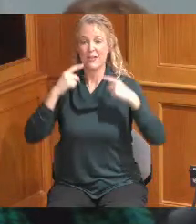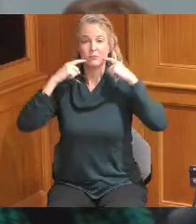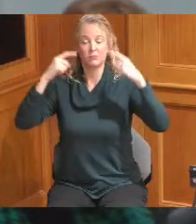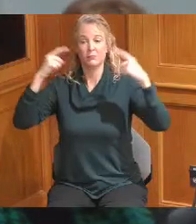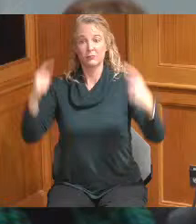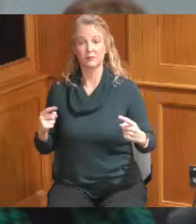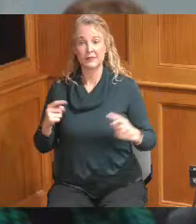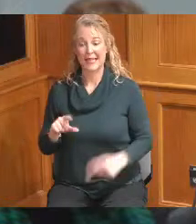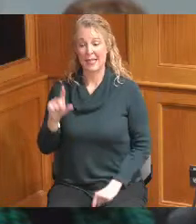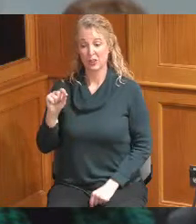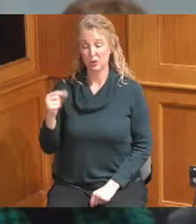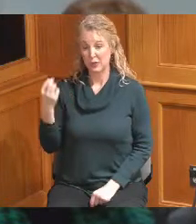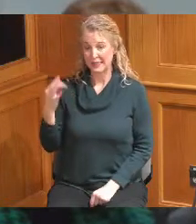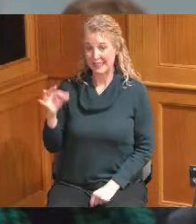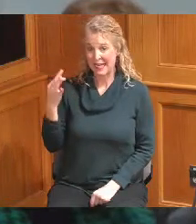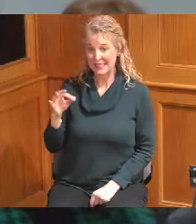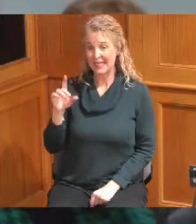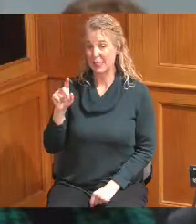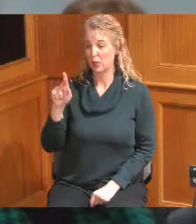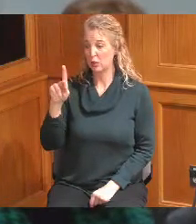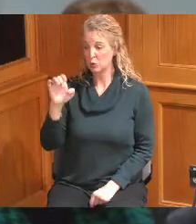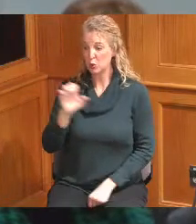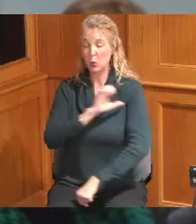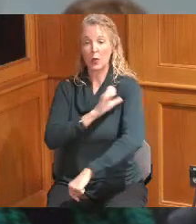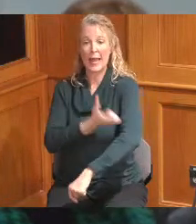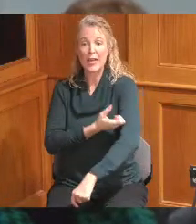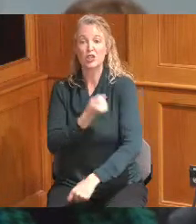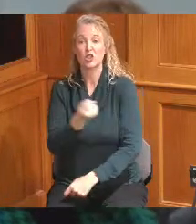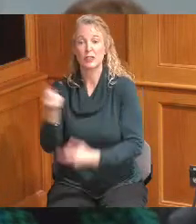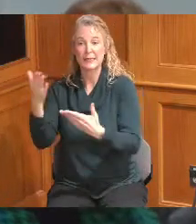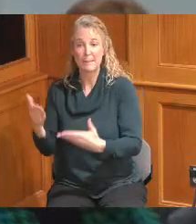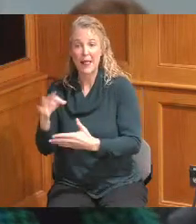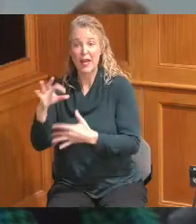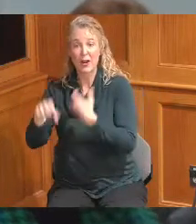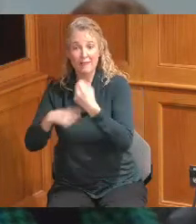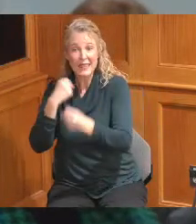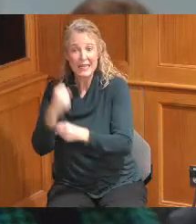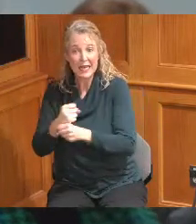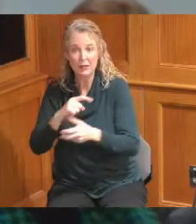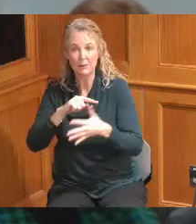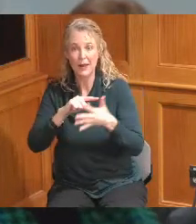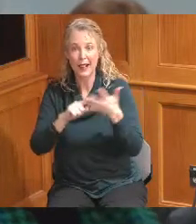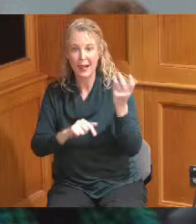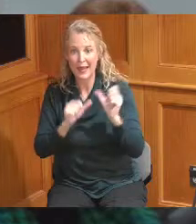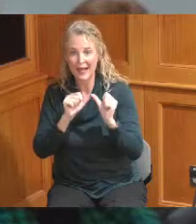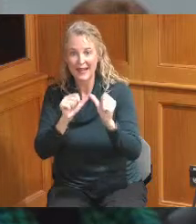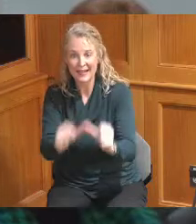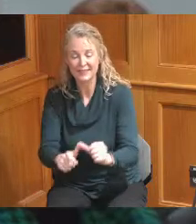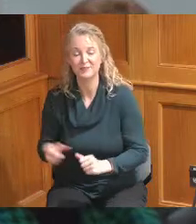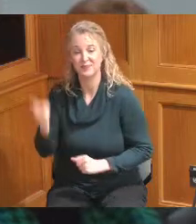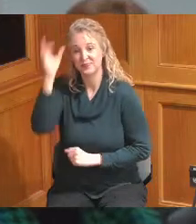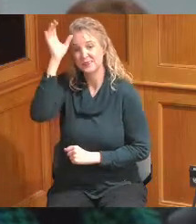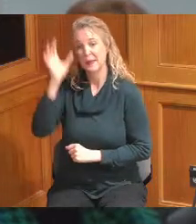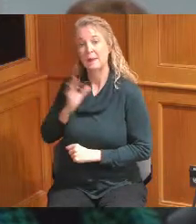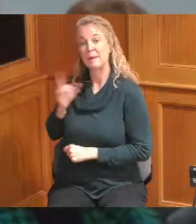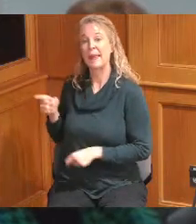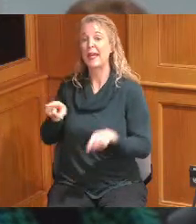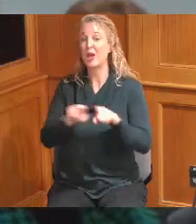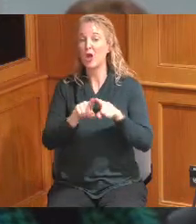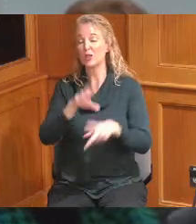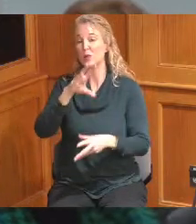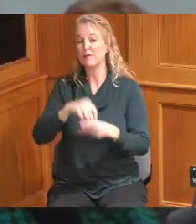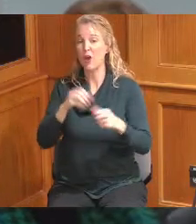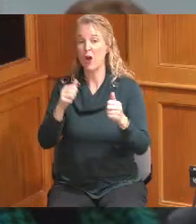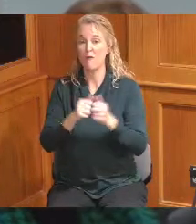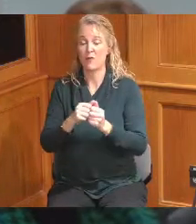and 2019 Duke Energy Supplier of the Year Award. And whereas Hightower was also involved with